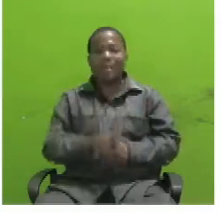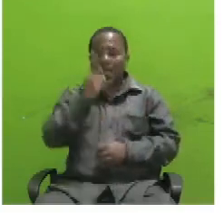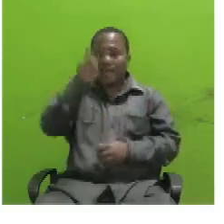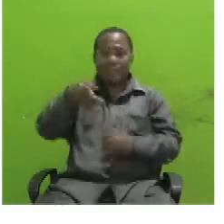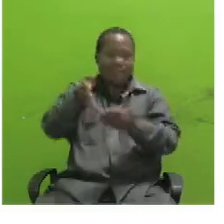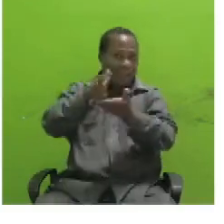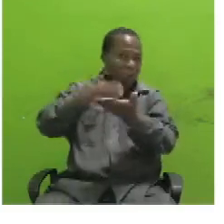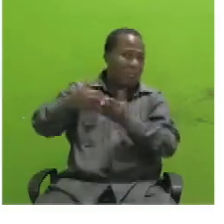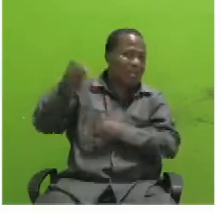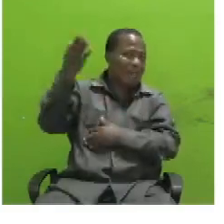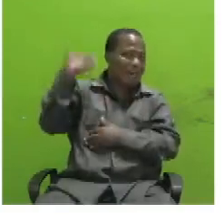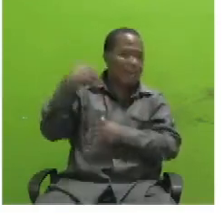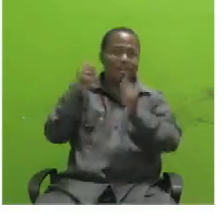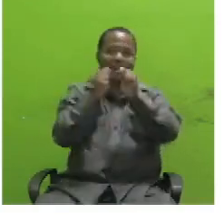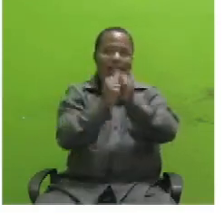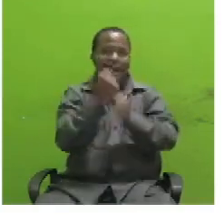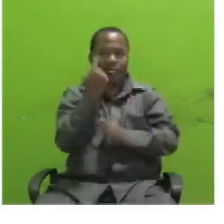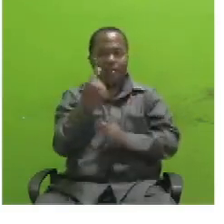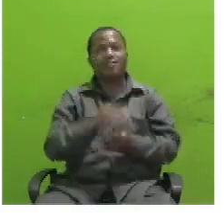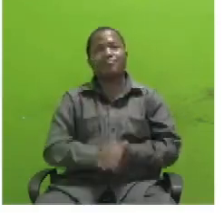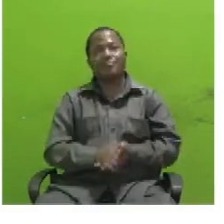is 11:15.